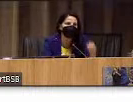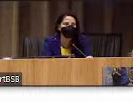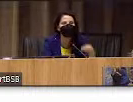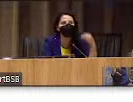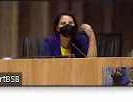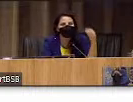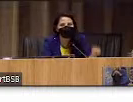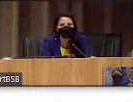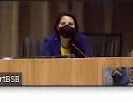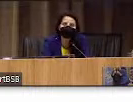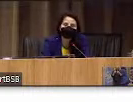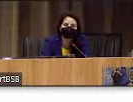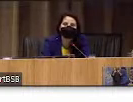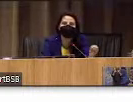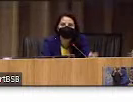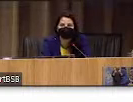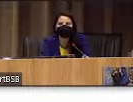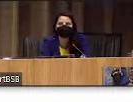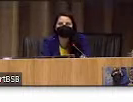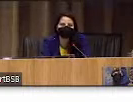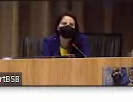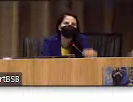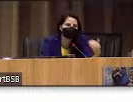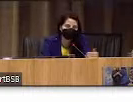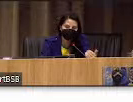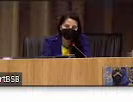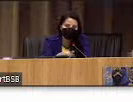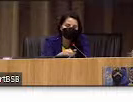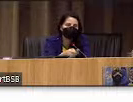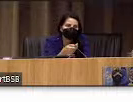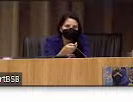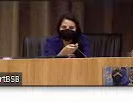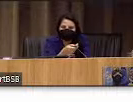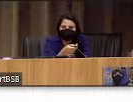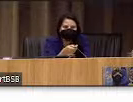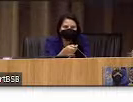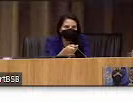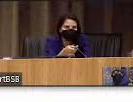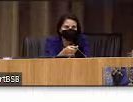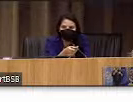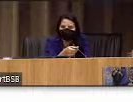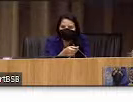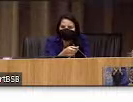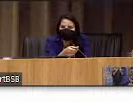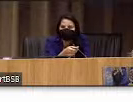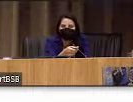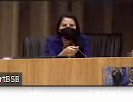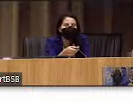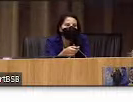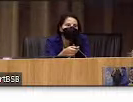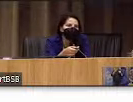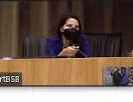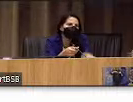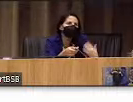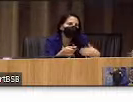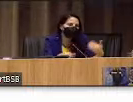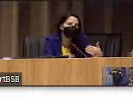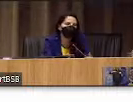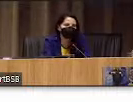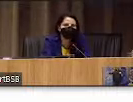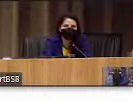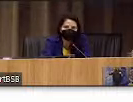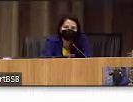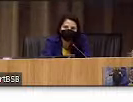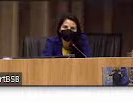identify if there were similar groups, if there was a tag or not, and this process was repeated many